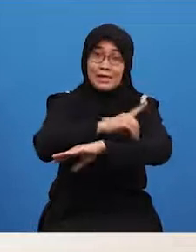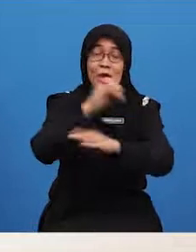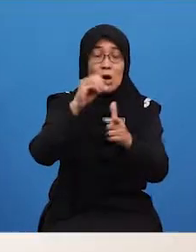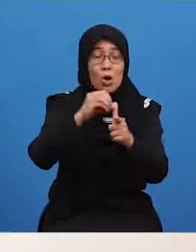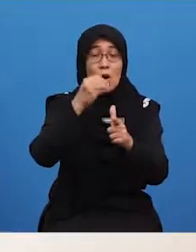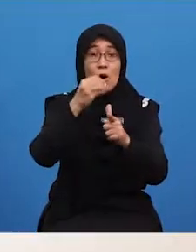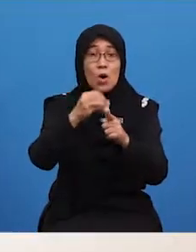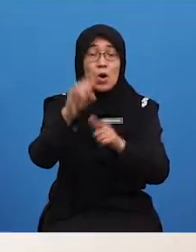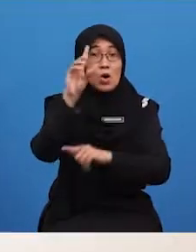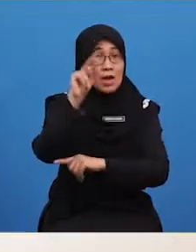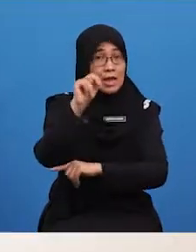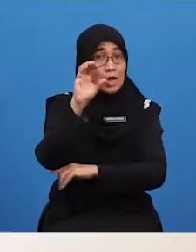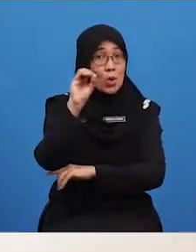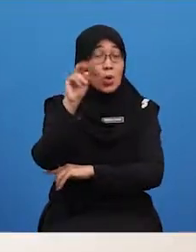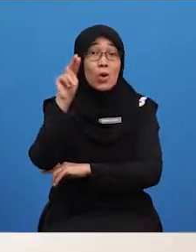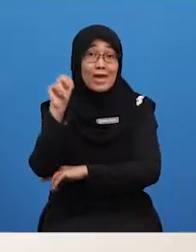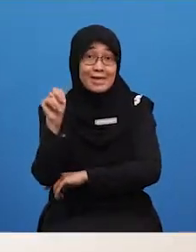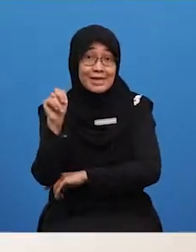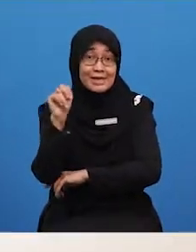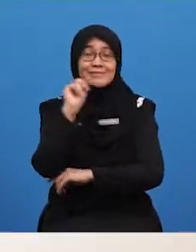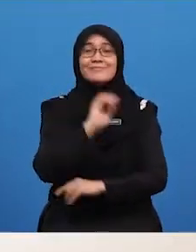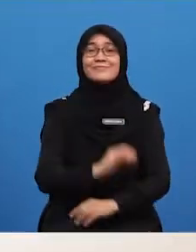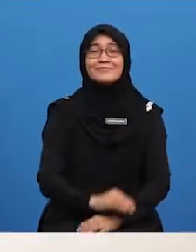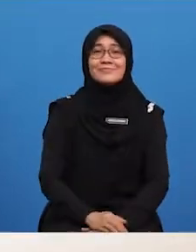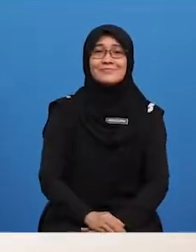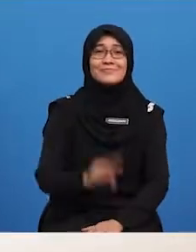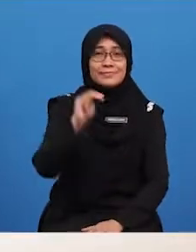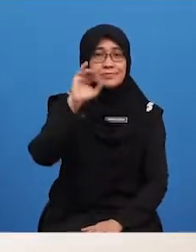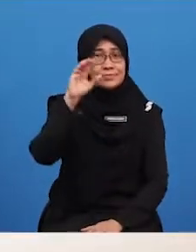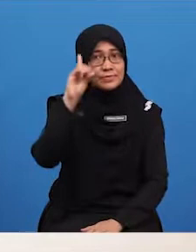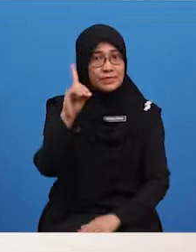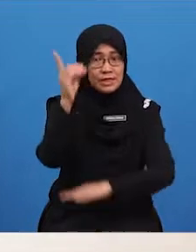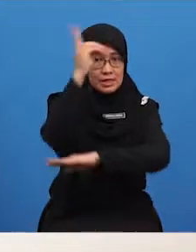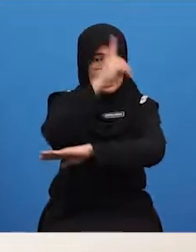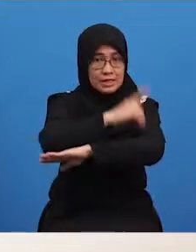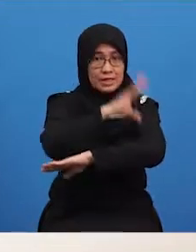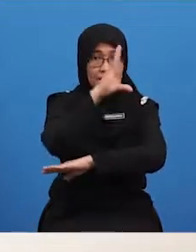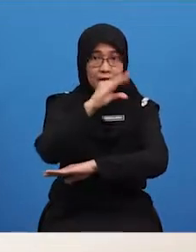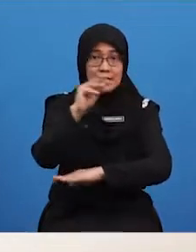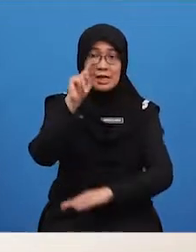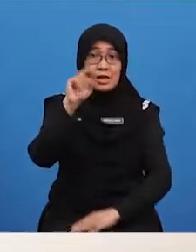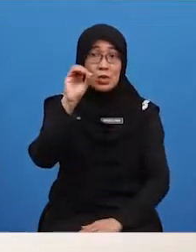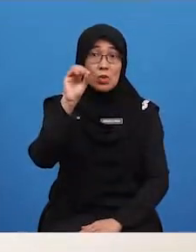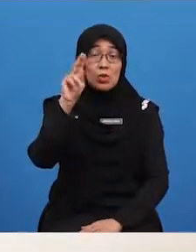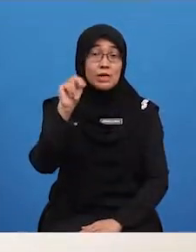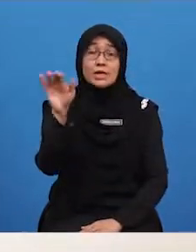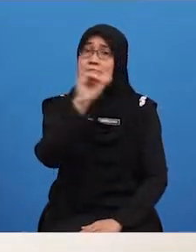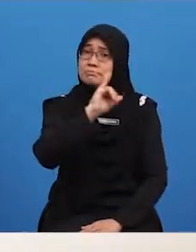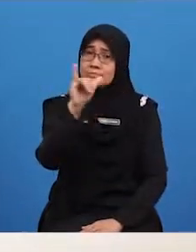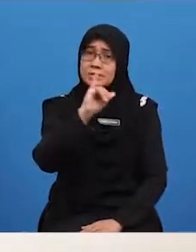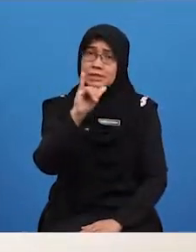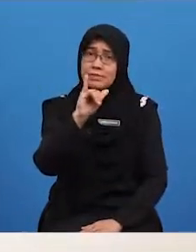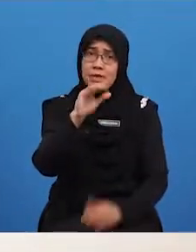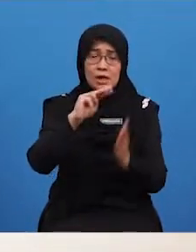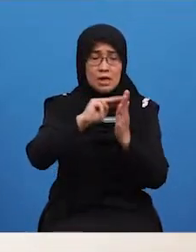Oh, yeah. Very true, YOLO. Midday and noon are the same.